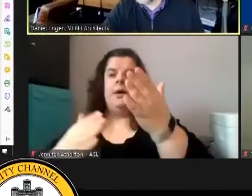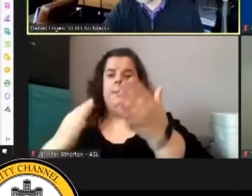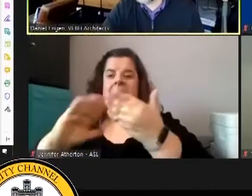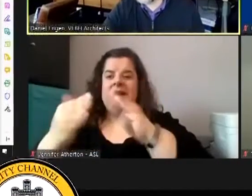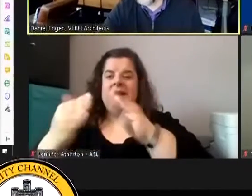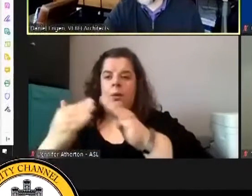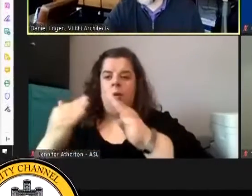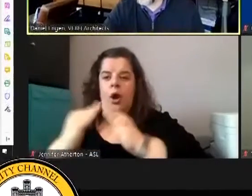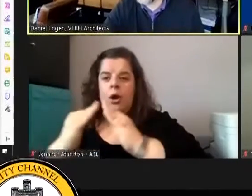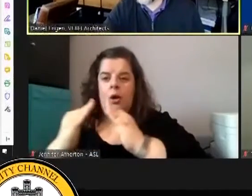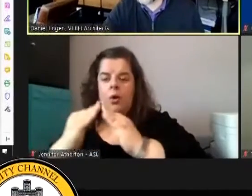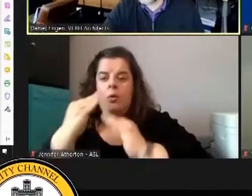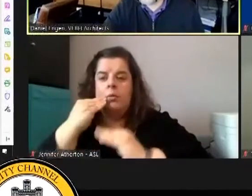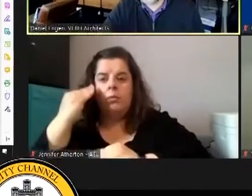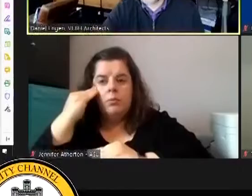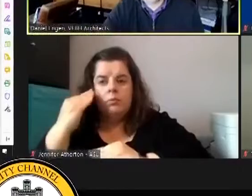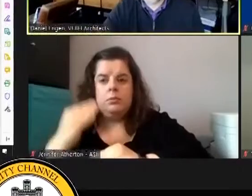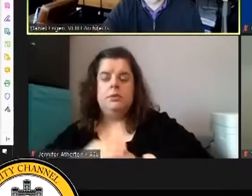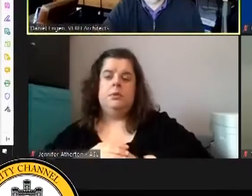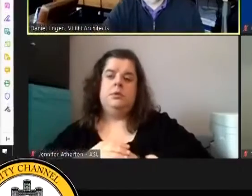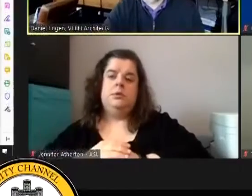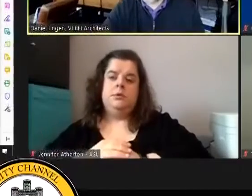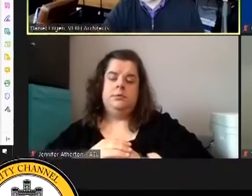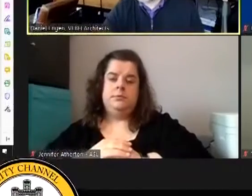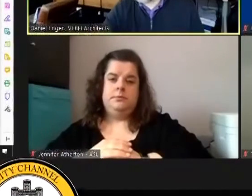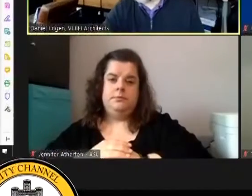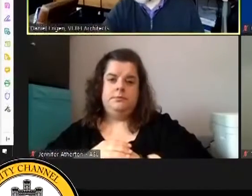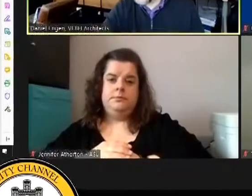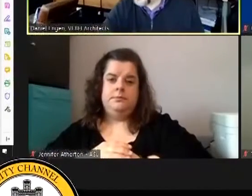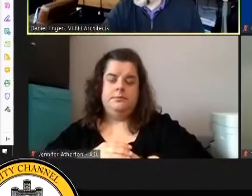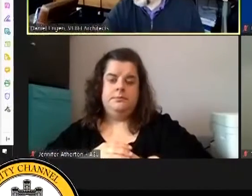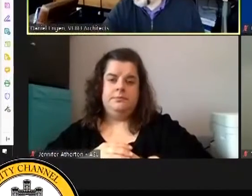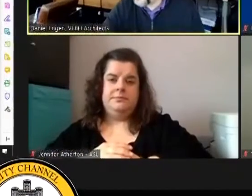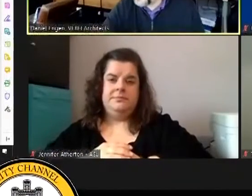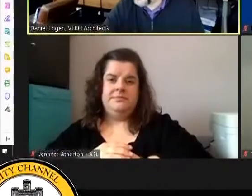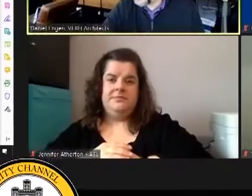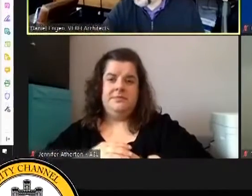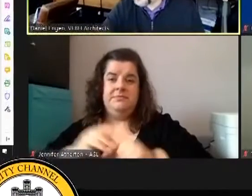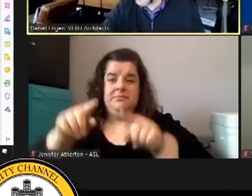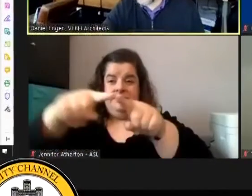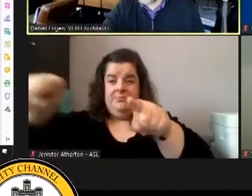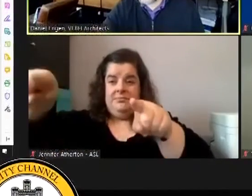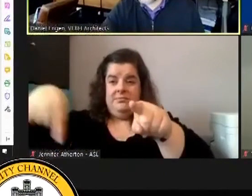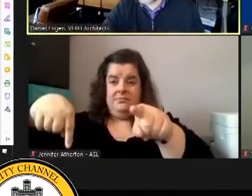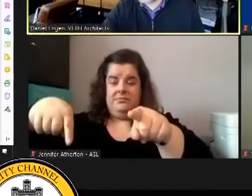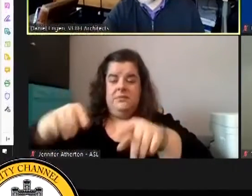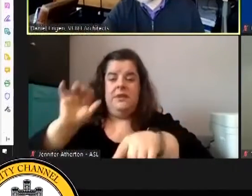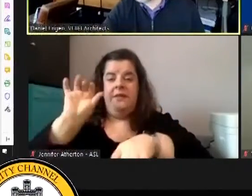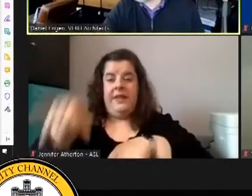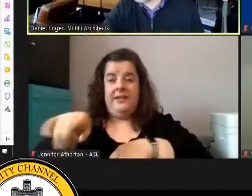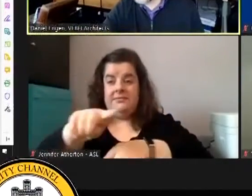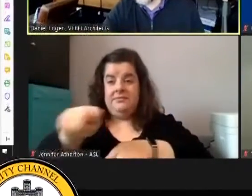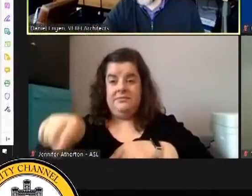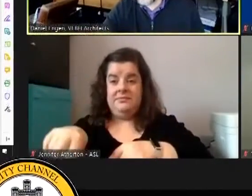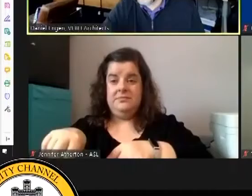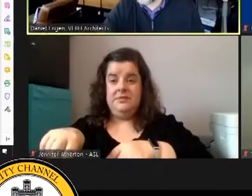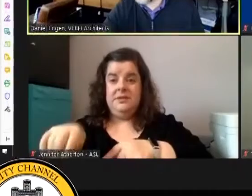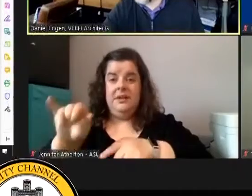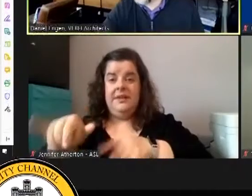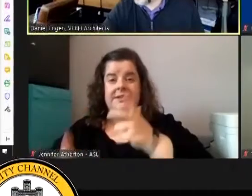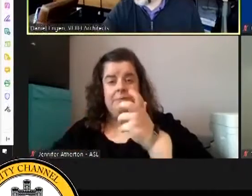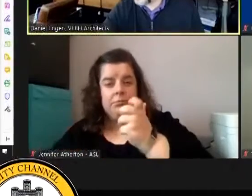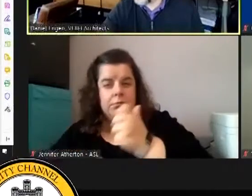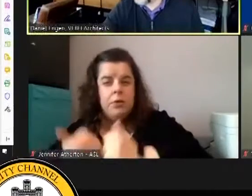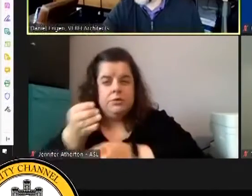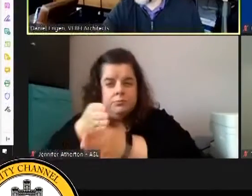townhome as a part of that development. And that has been the greater majority of our focus